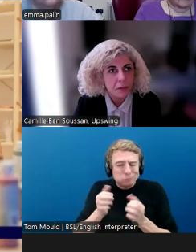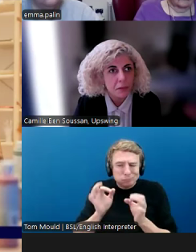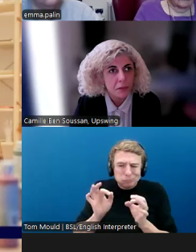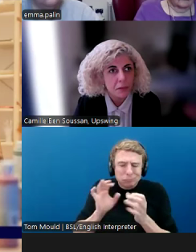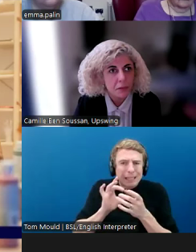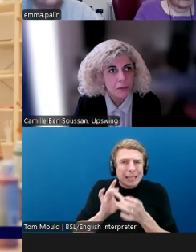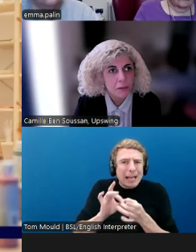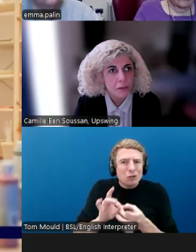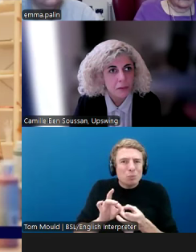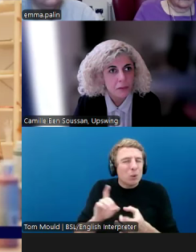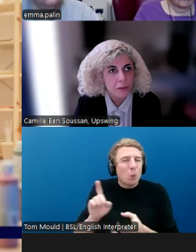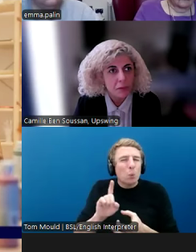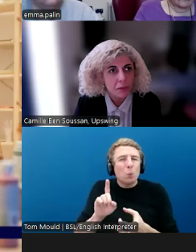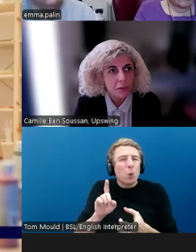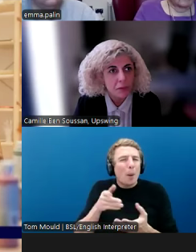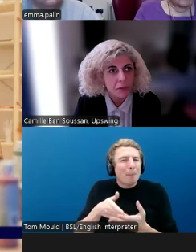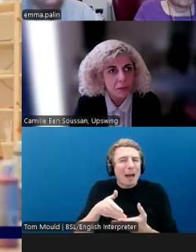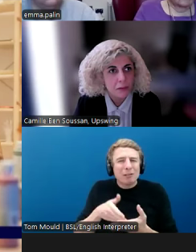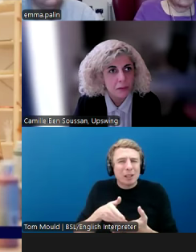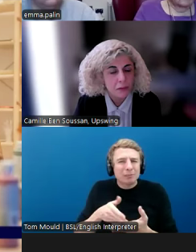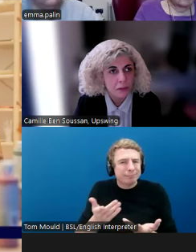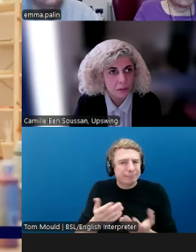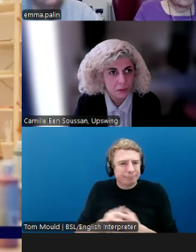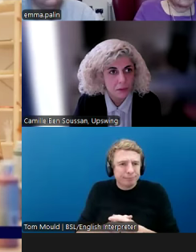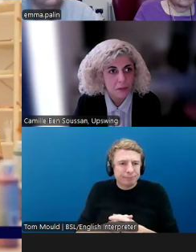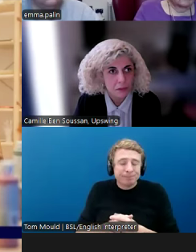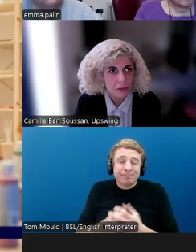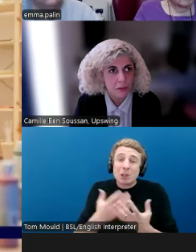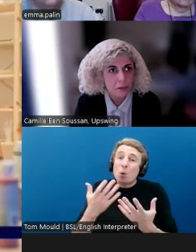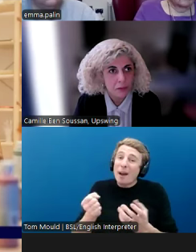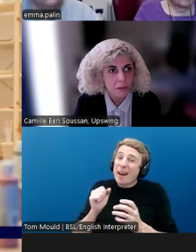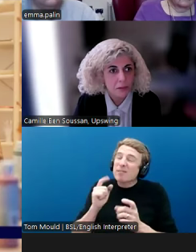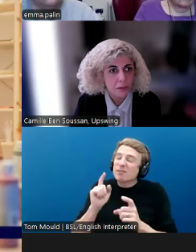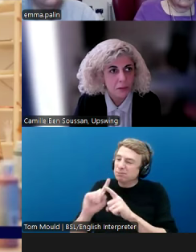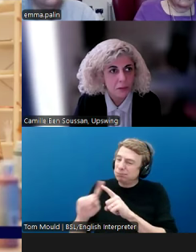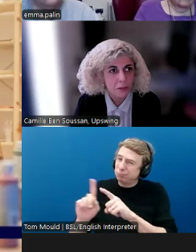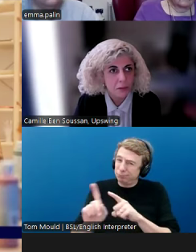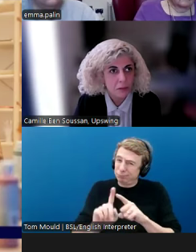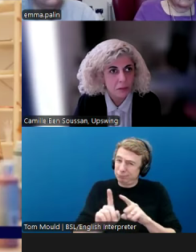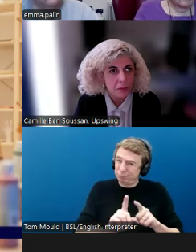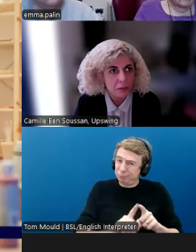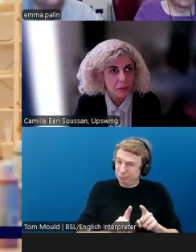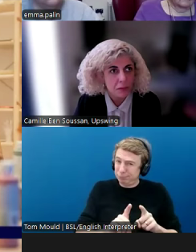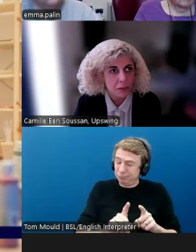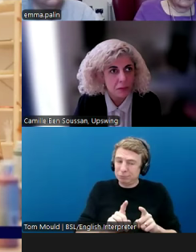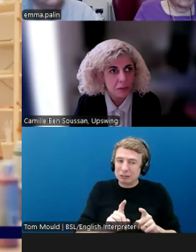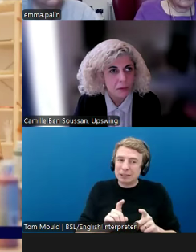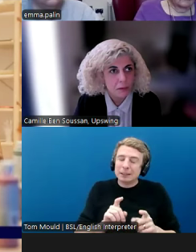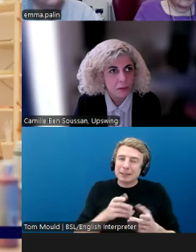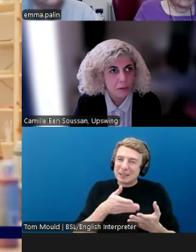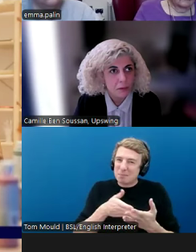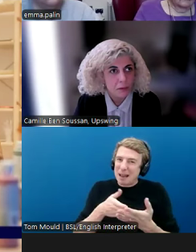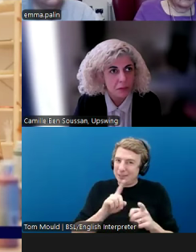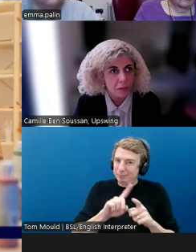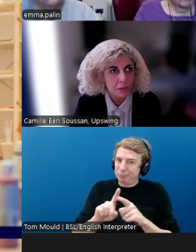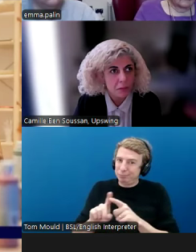many, everyone's got individual barriers that they face, but the top kind of topics I'm just going to cover very lightly are some of them are